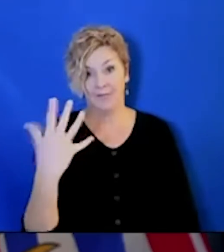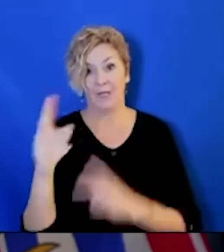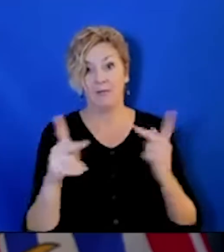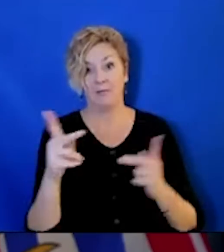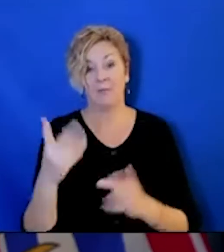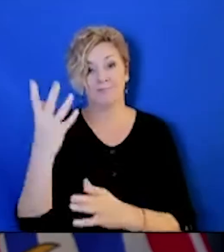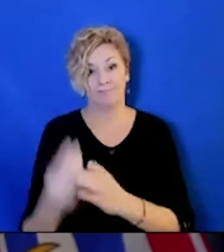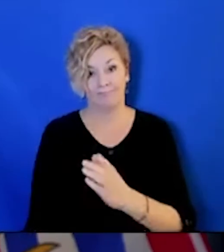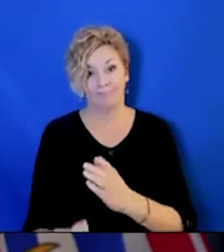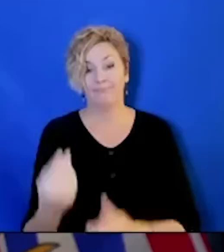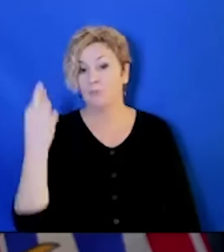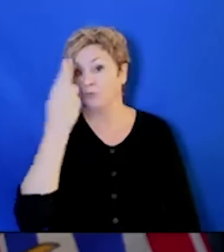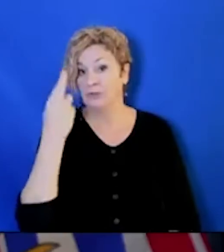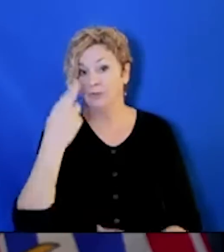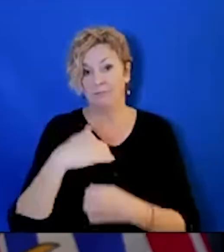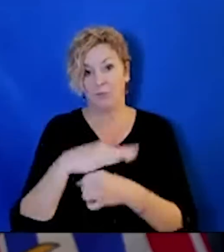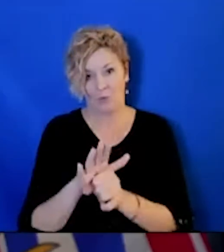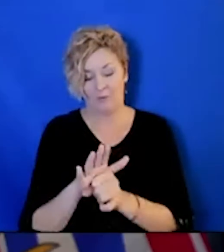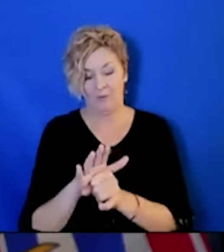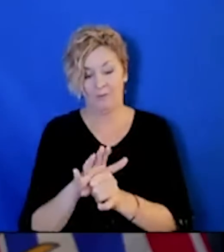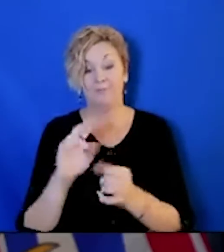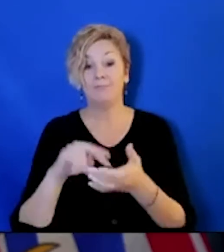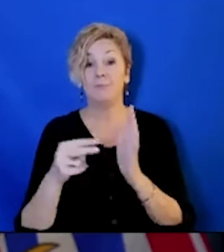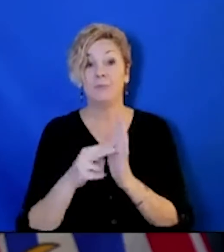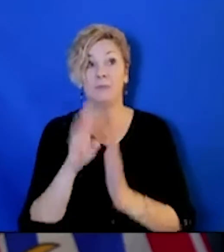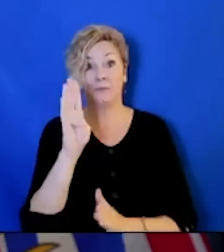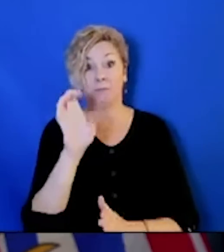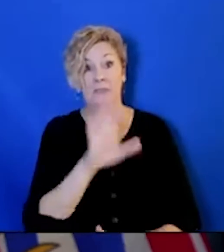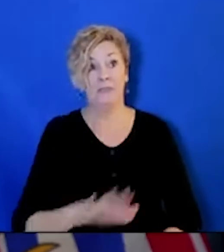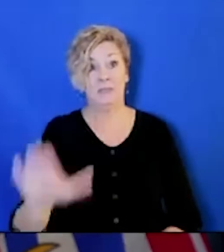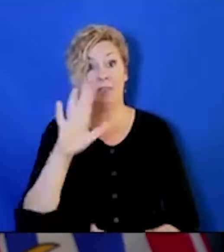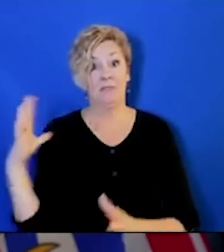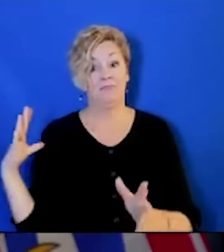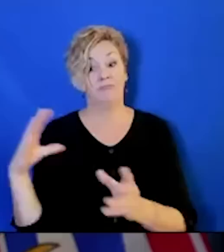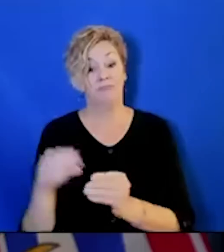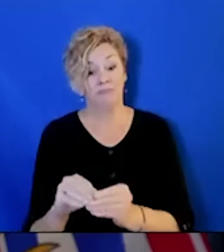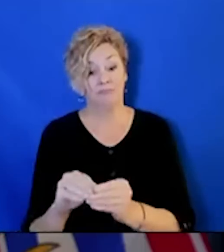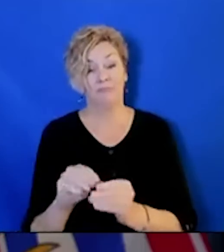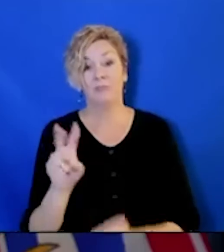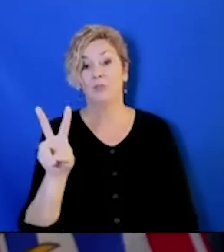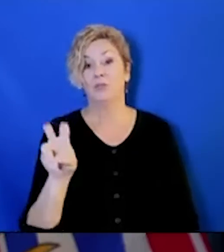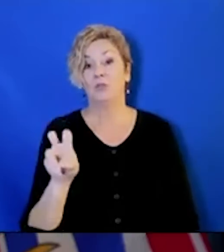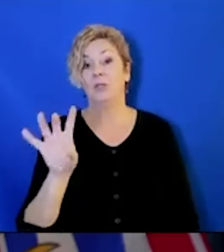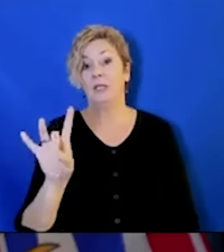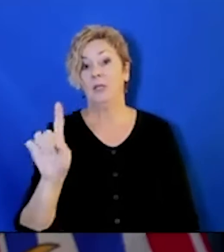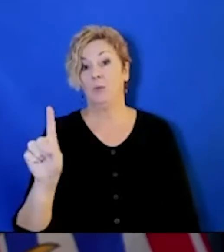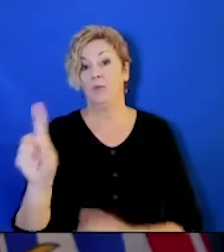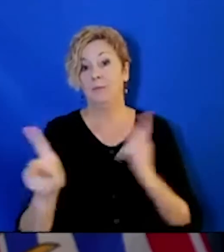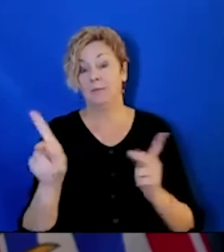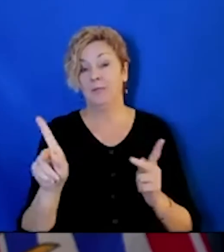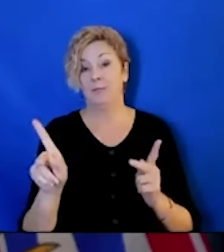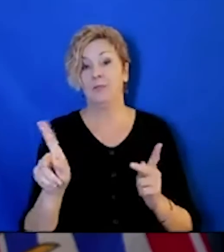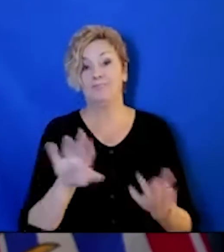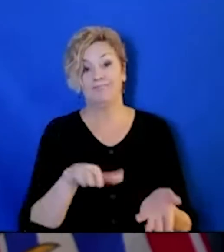to 281 people who've died. And as always, it pains us to know that people have succumbed